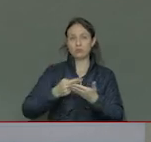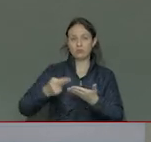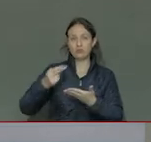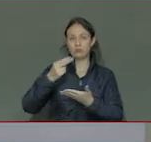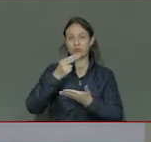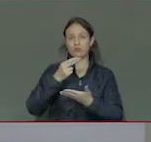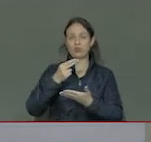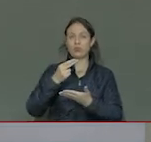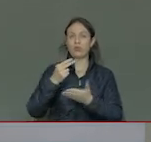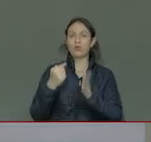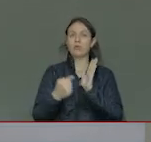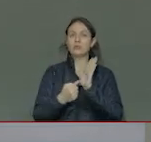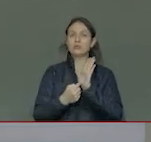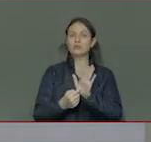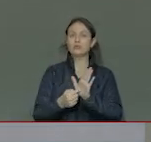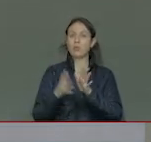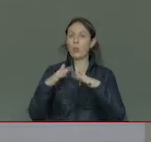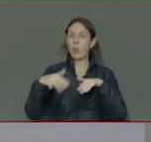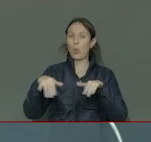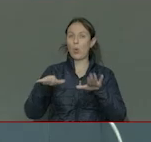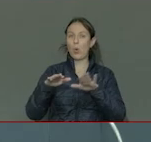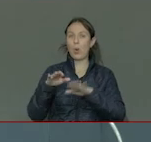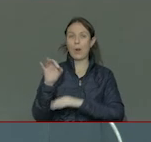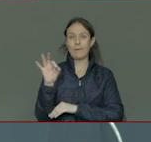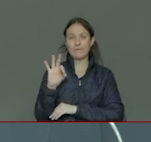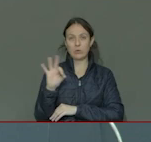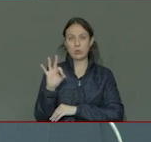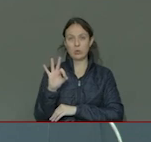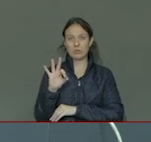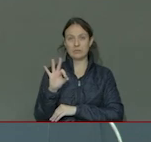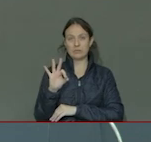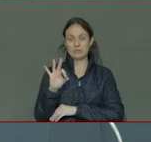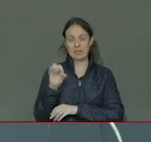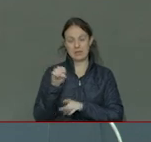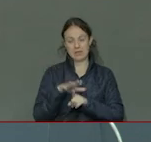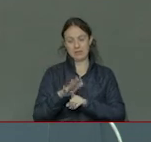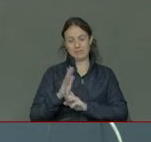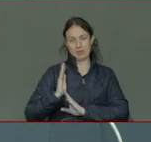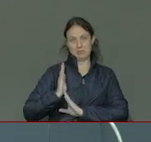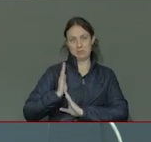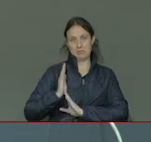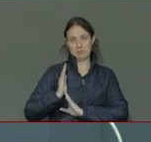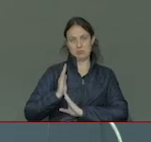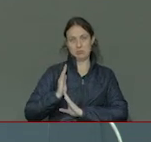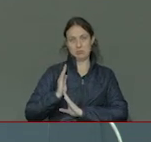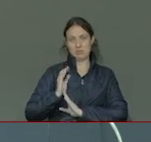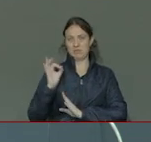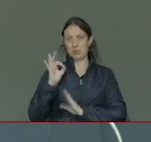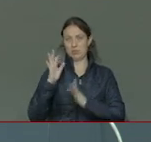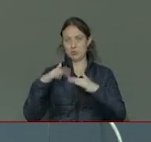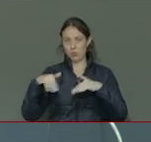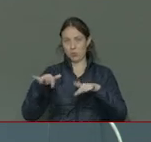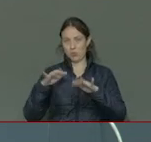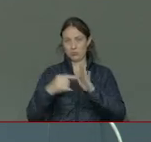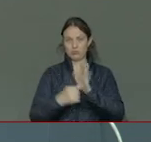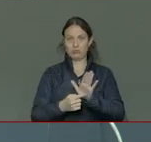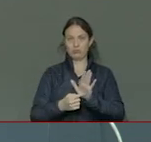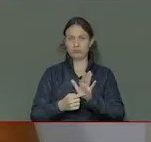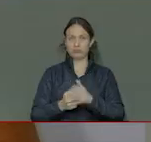diagram showing all the forces acting on the soldier while being lifted upwards.